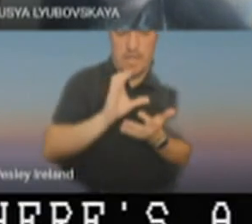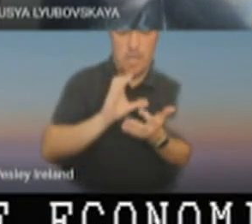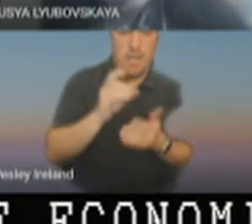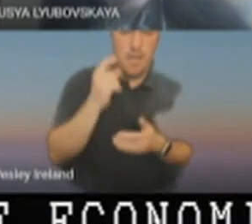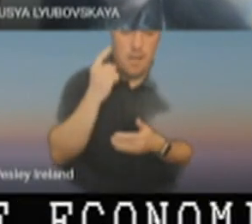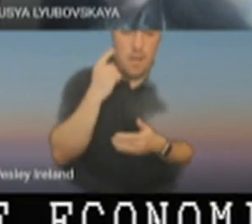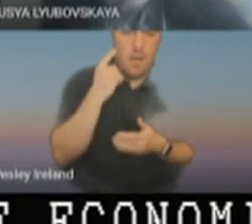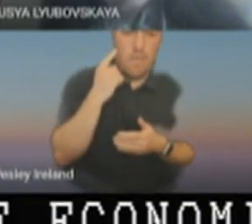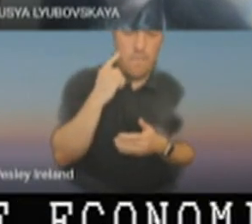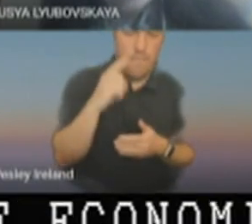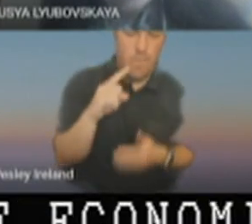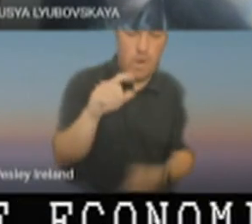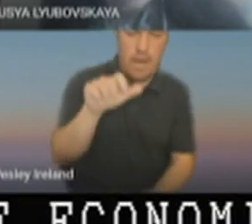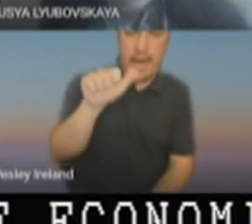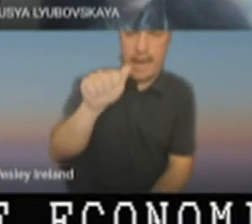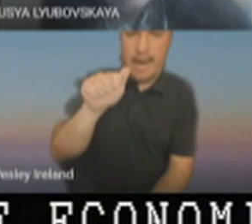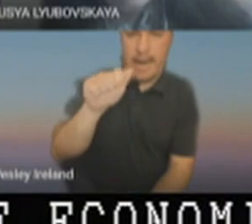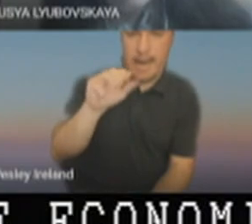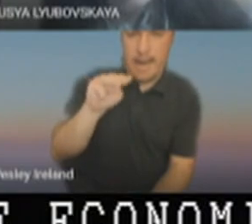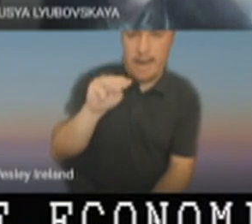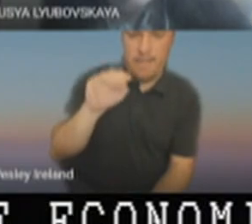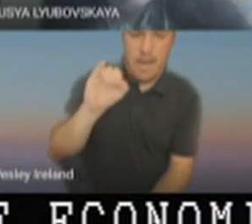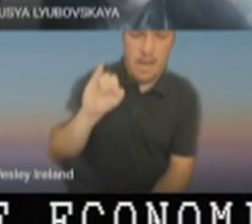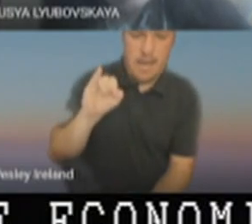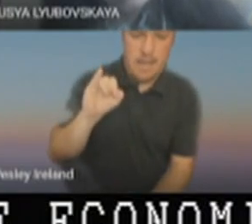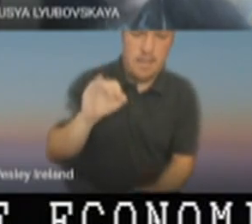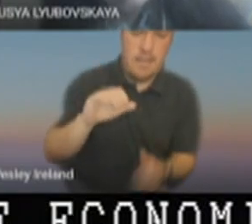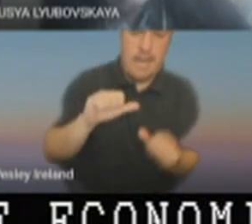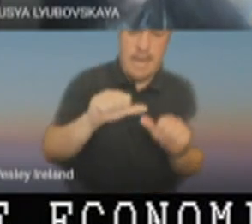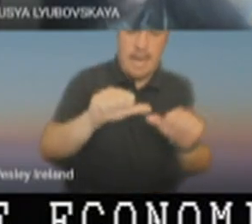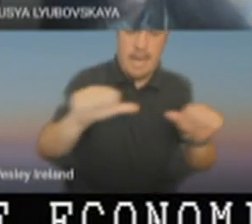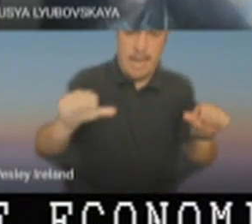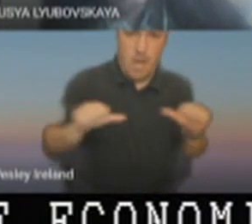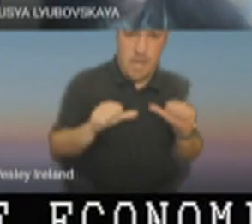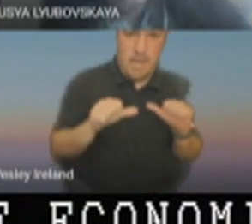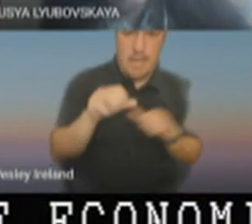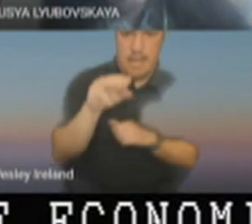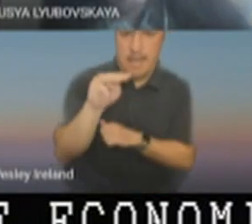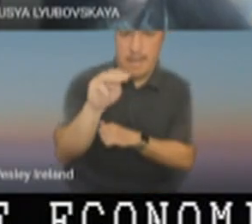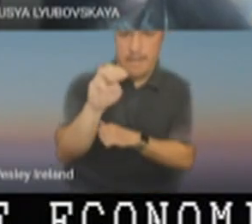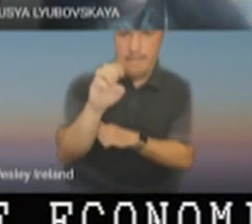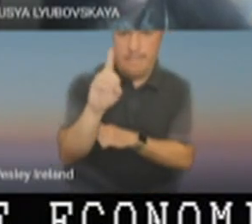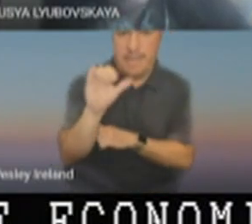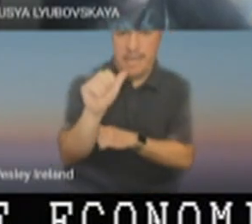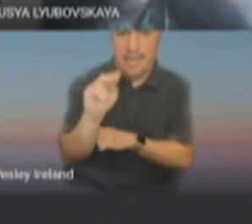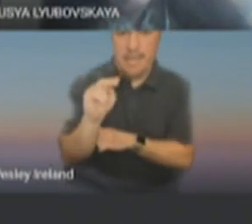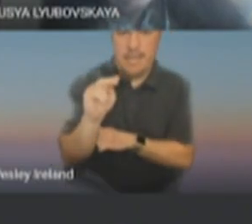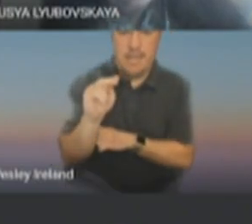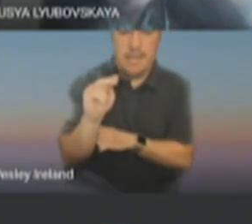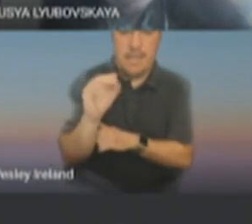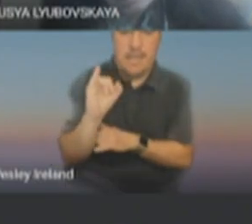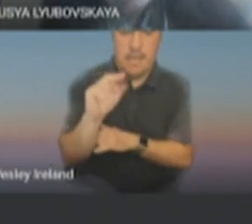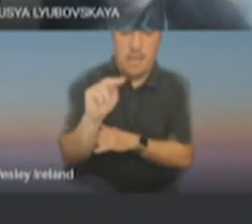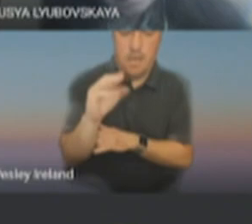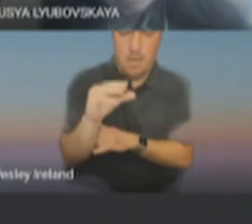because, some of the criteria for